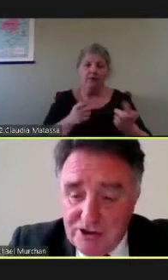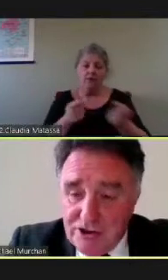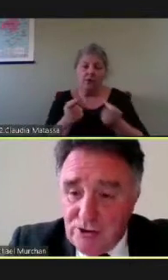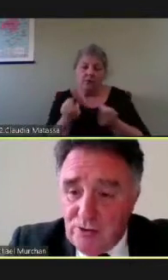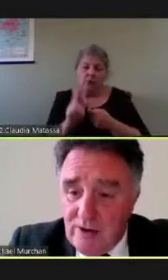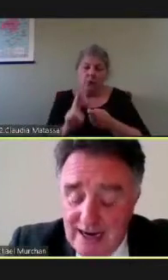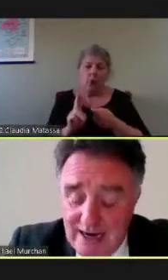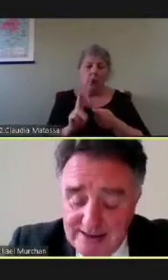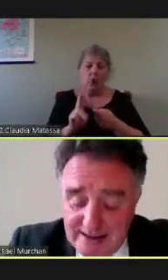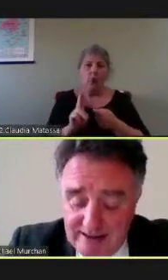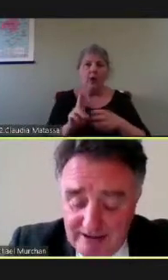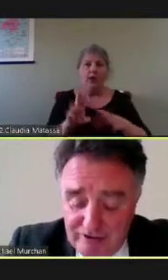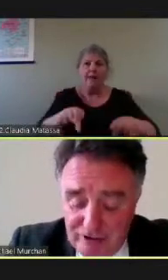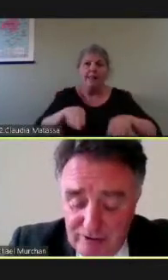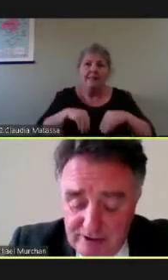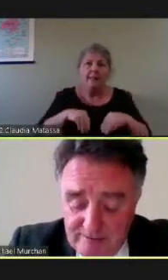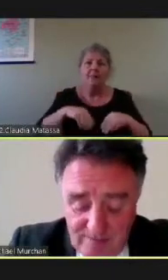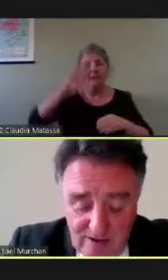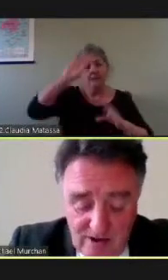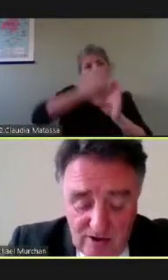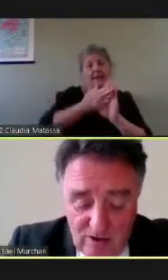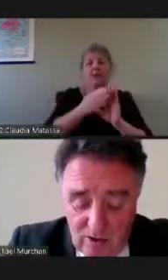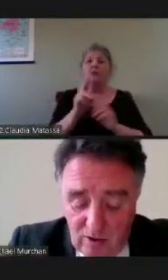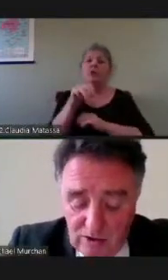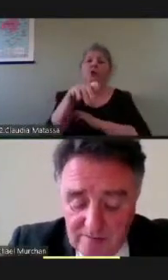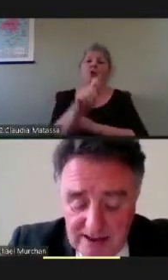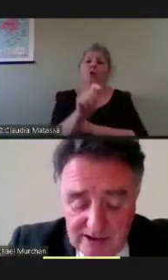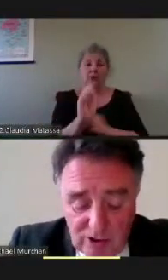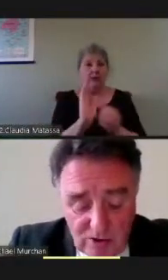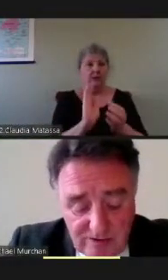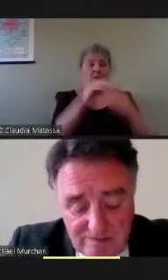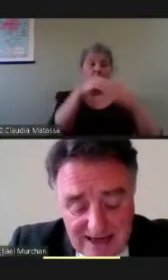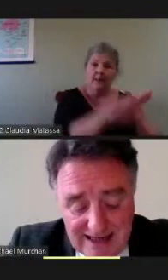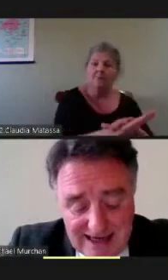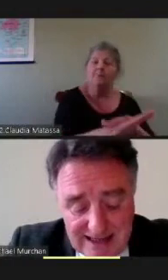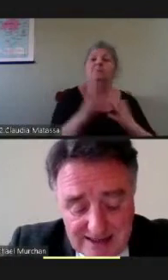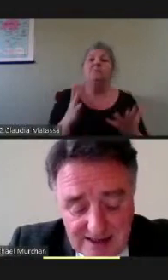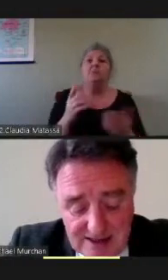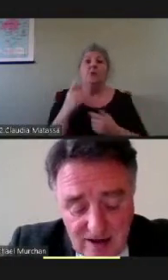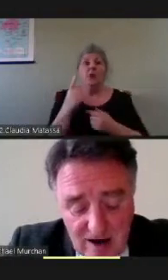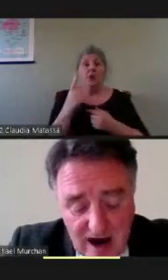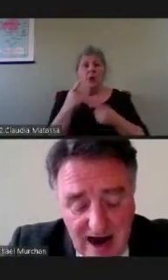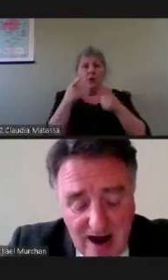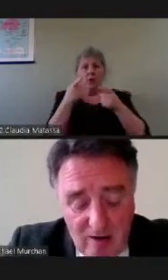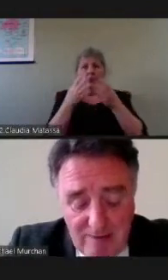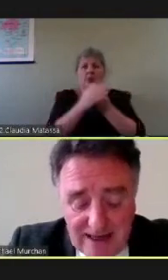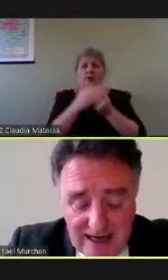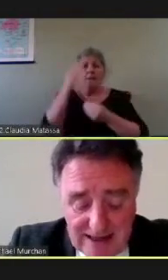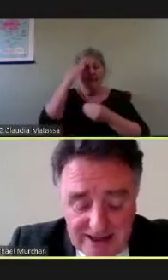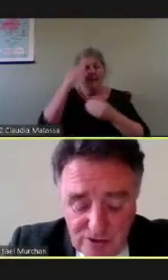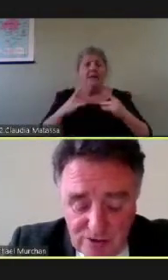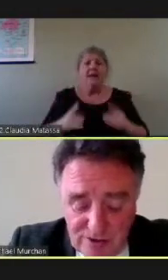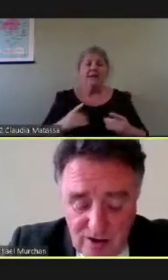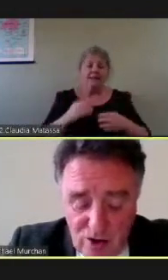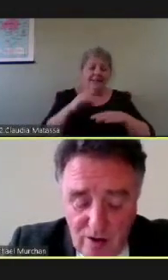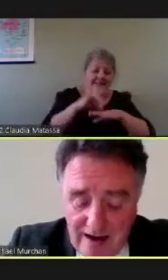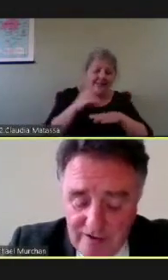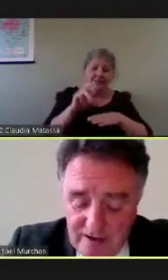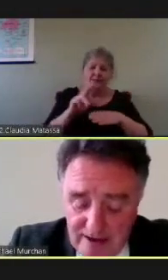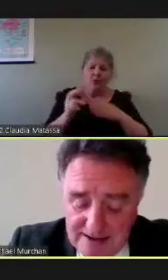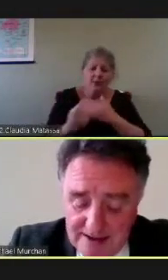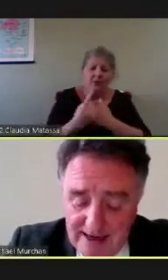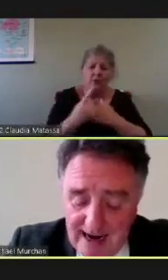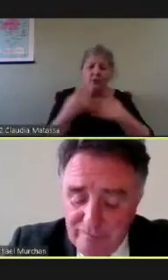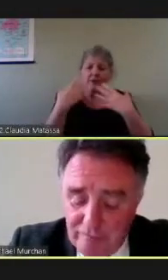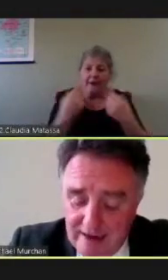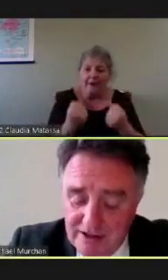an admission to a psychiatric unit. Ultimately, those with mental illnesses or mental health issues who